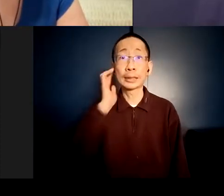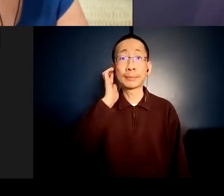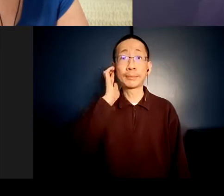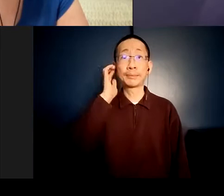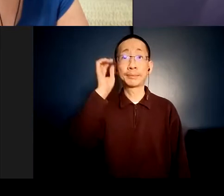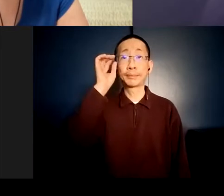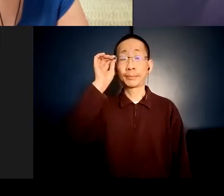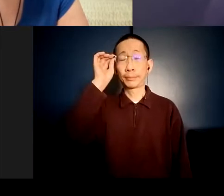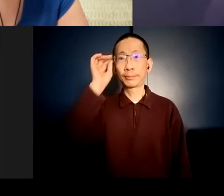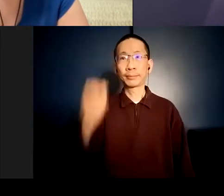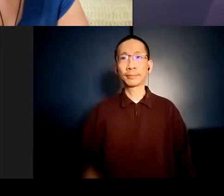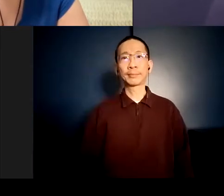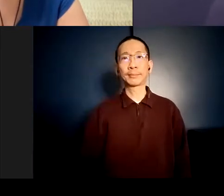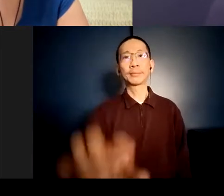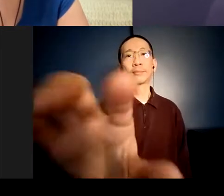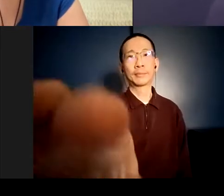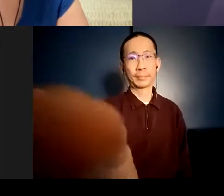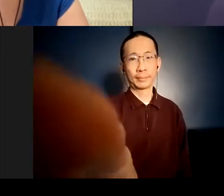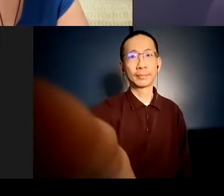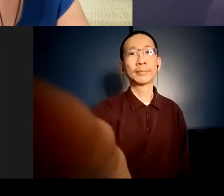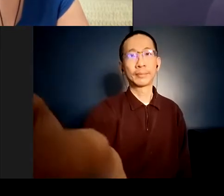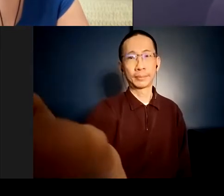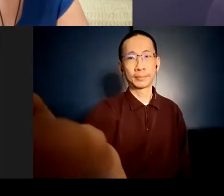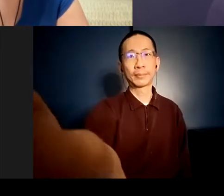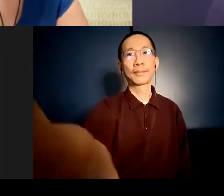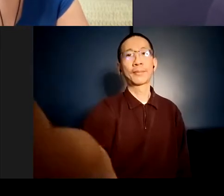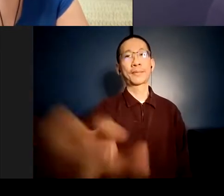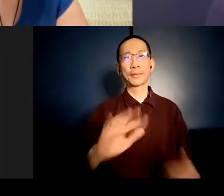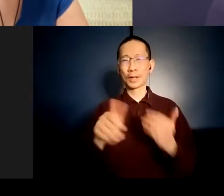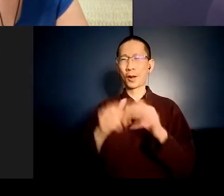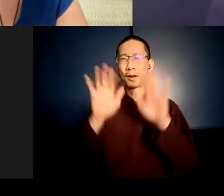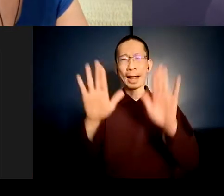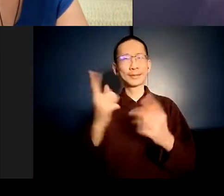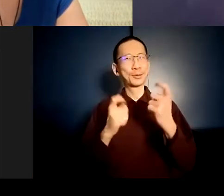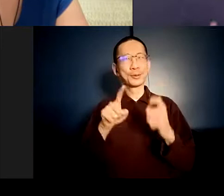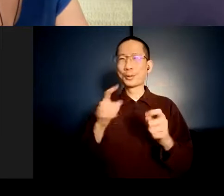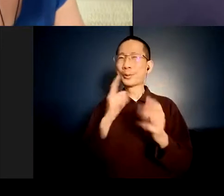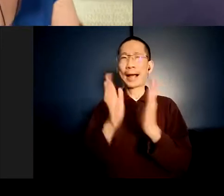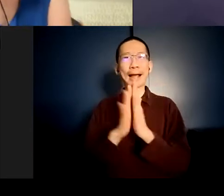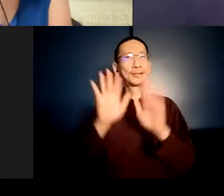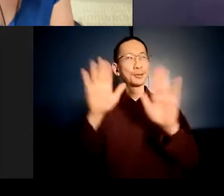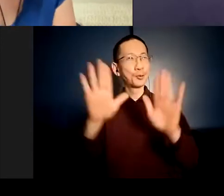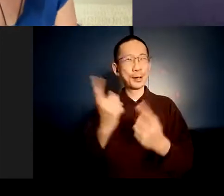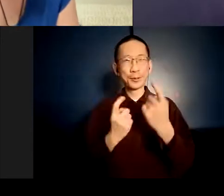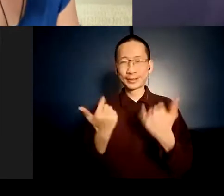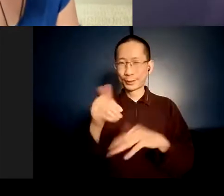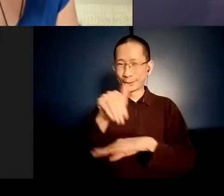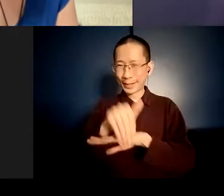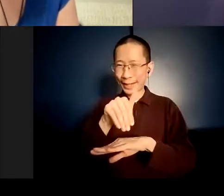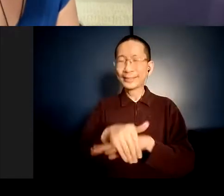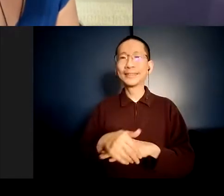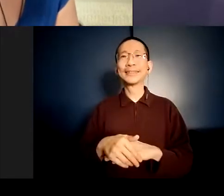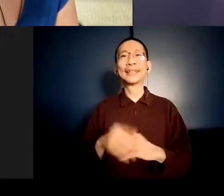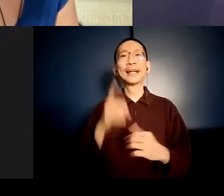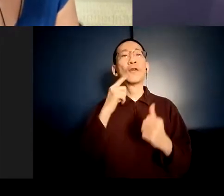not? All excellent questions. You all are asking such great questions tonight. So for the